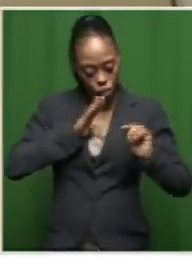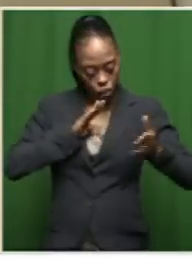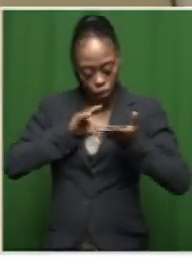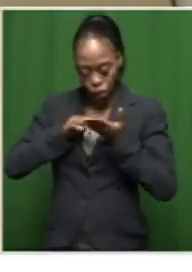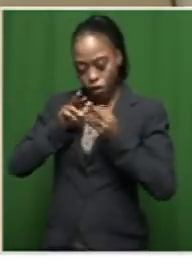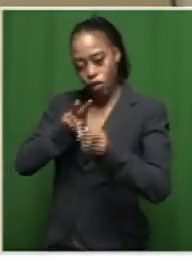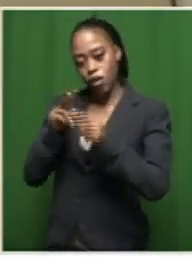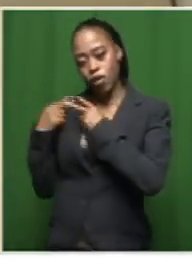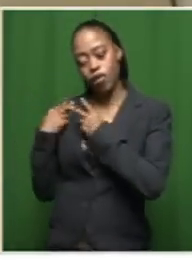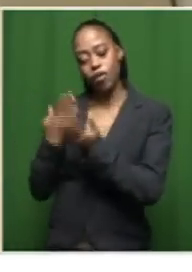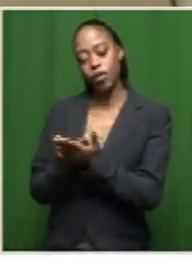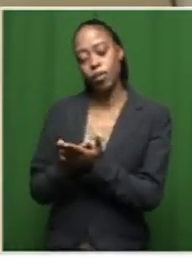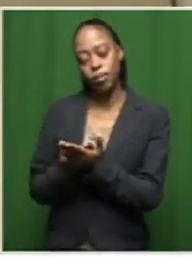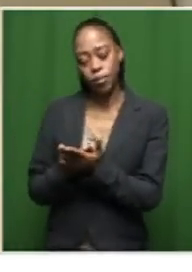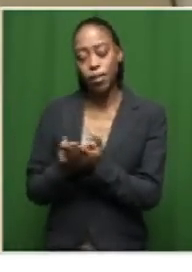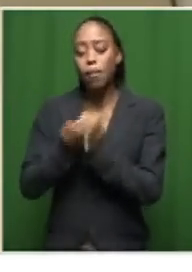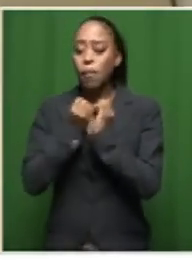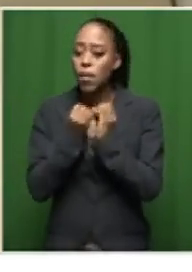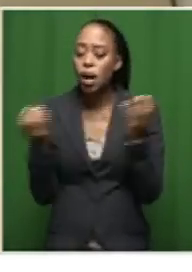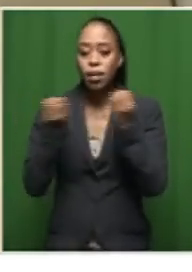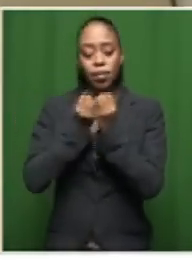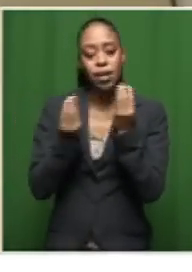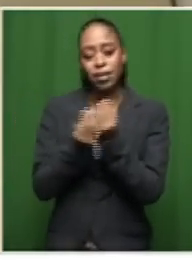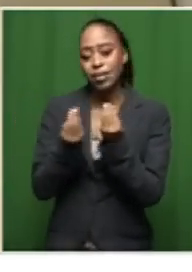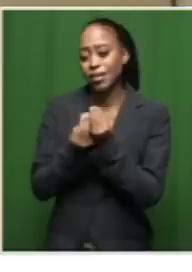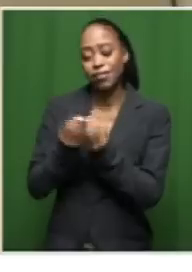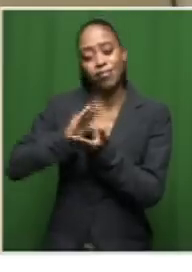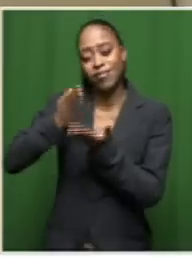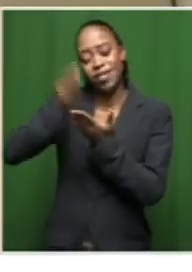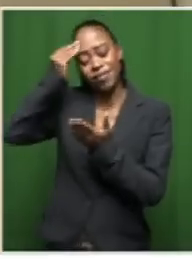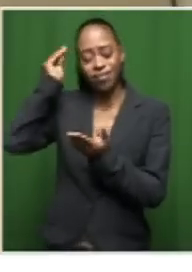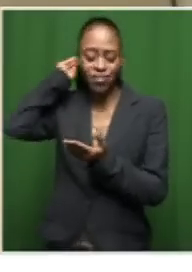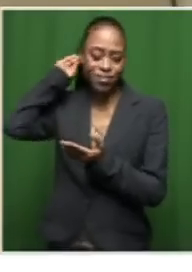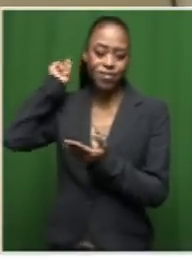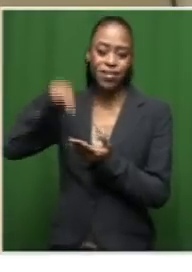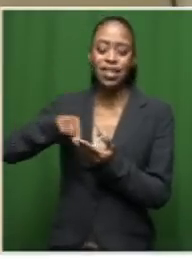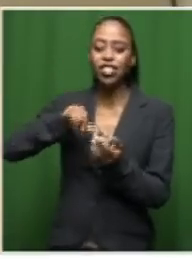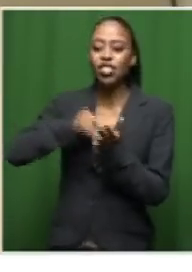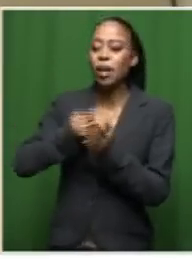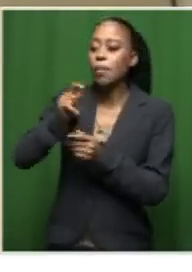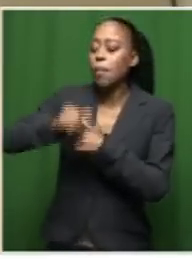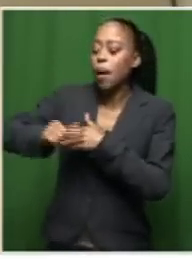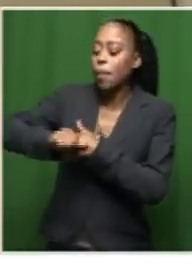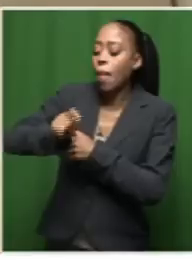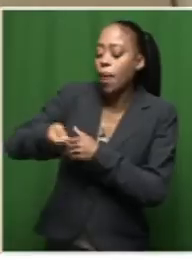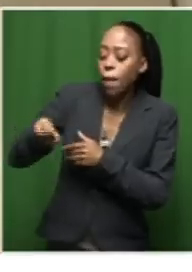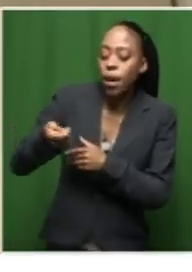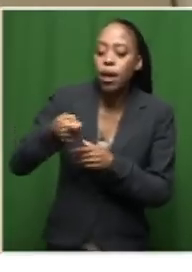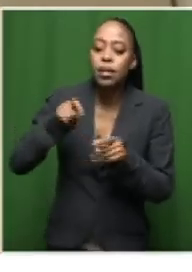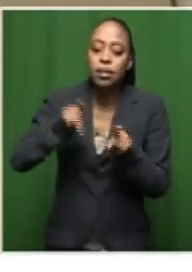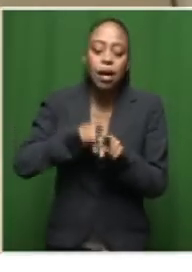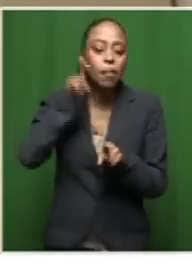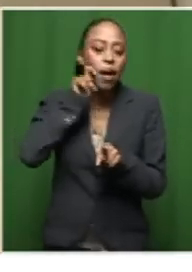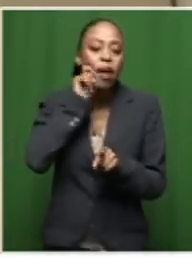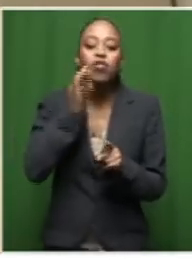outcome given 1, 2, 3. And there are many things that the fund will consider. It's not just maintenance. They will consider the age of the